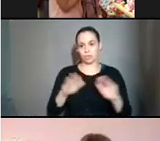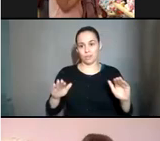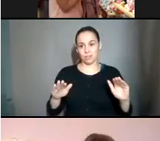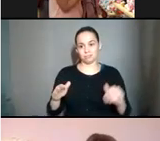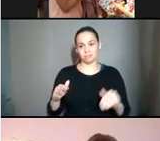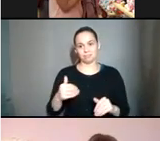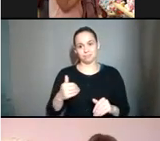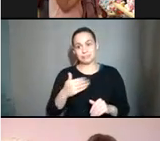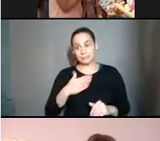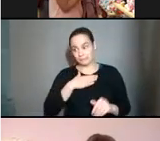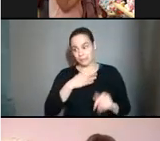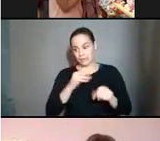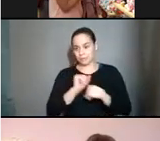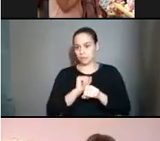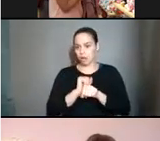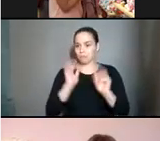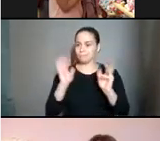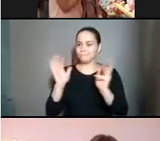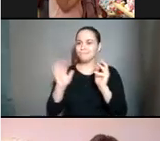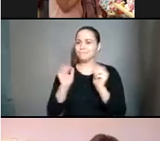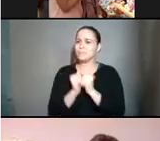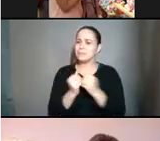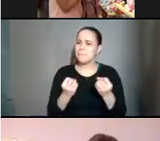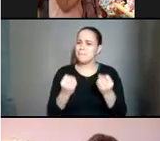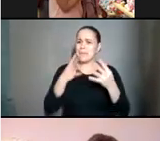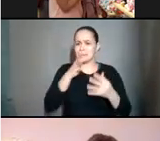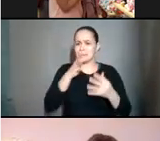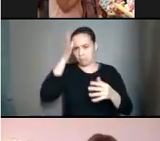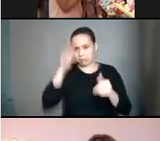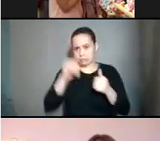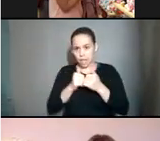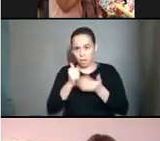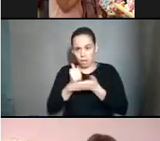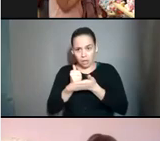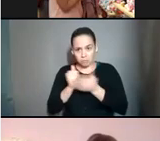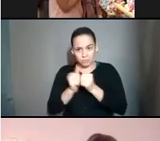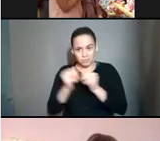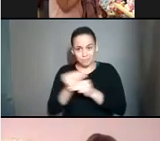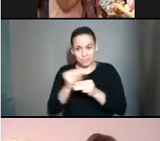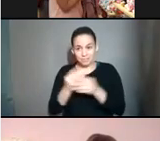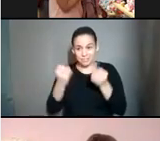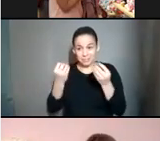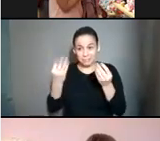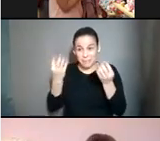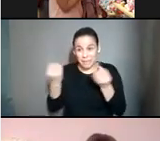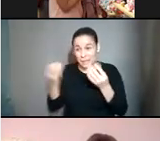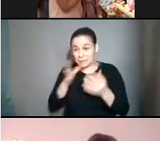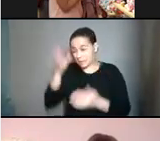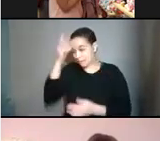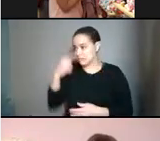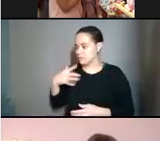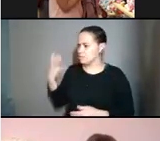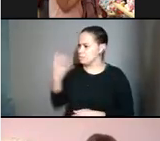many parents about helping with math, and many of them have told me that it is very challenging. They have said things